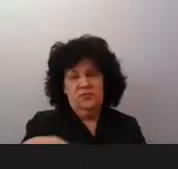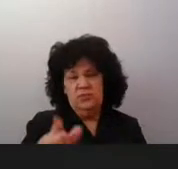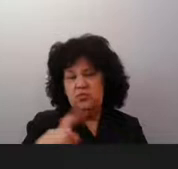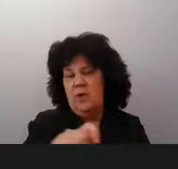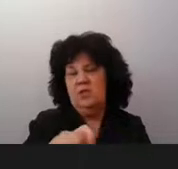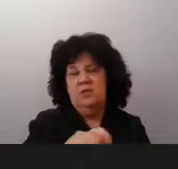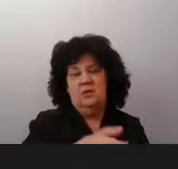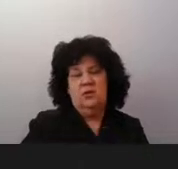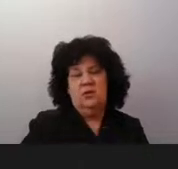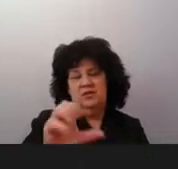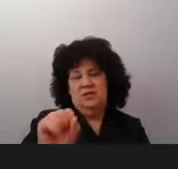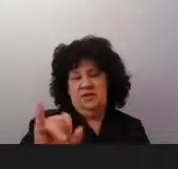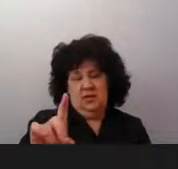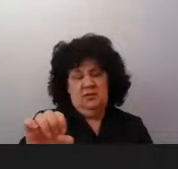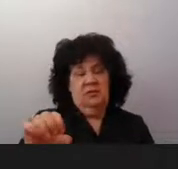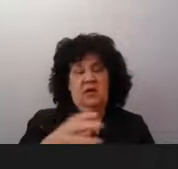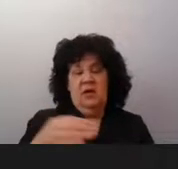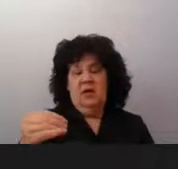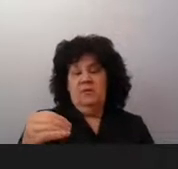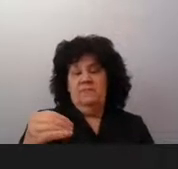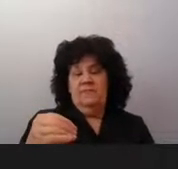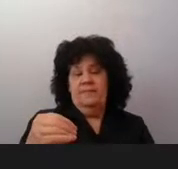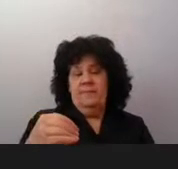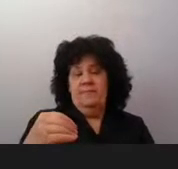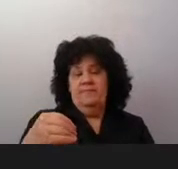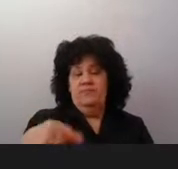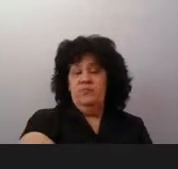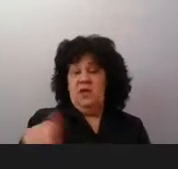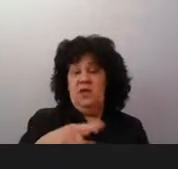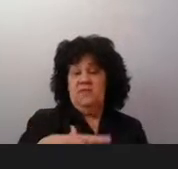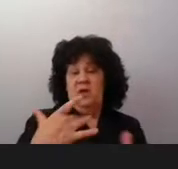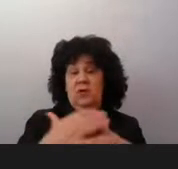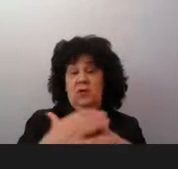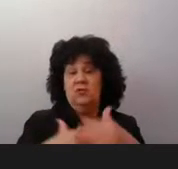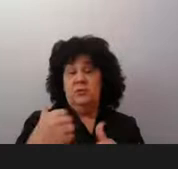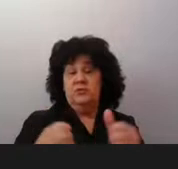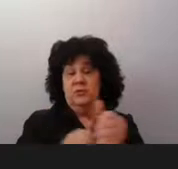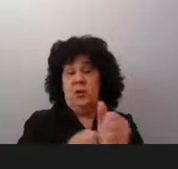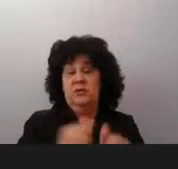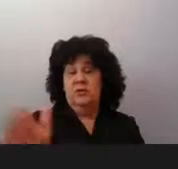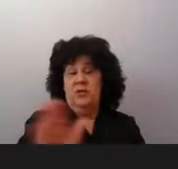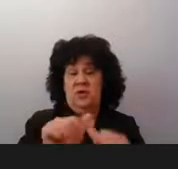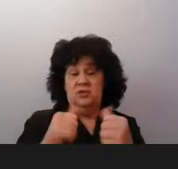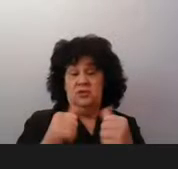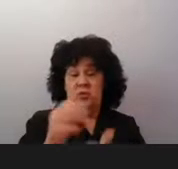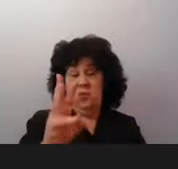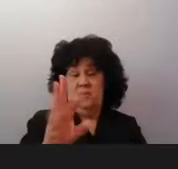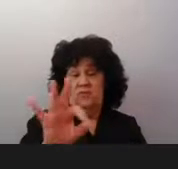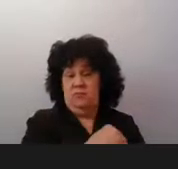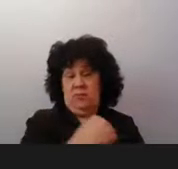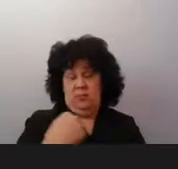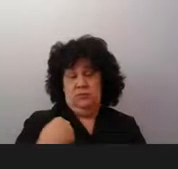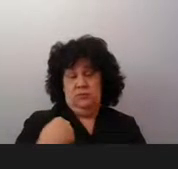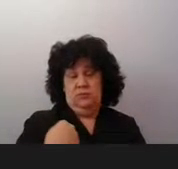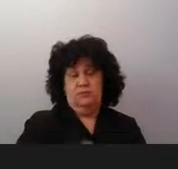CSIDE, and just making sure that they feel comfortable supporting their agency workforce members, because we could have an agency out there that has